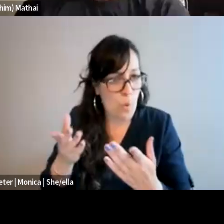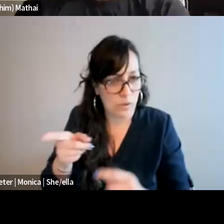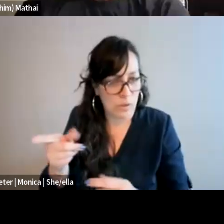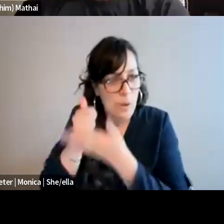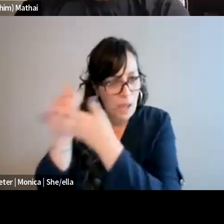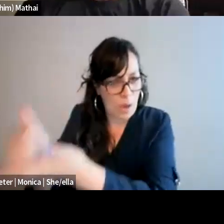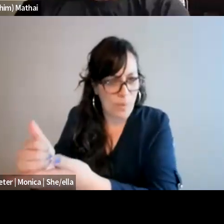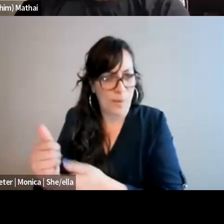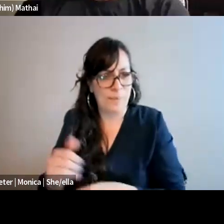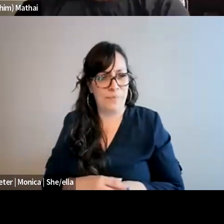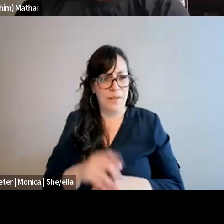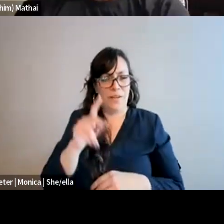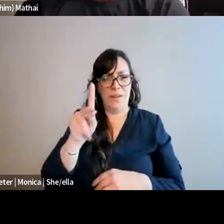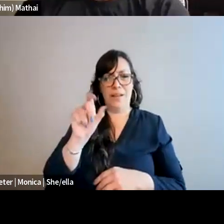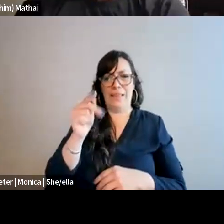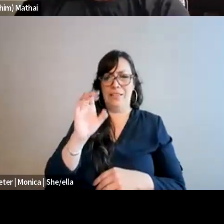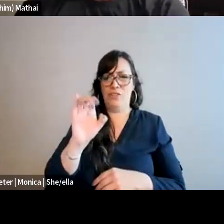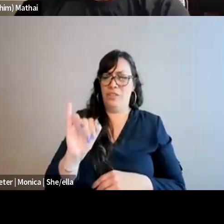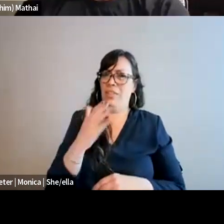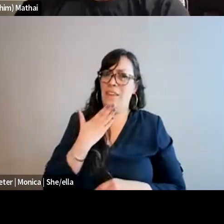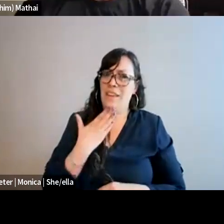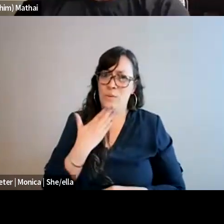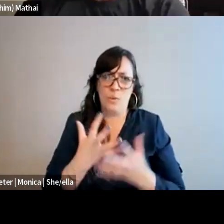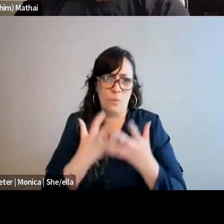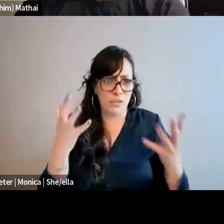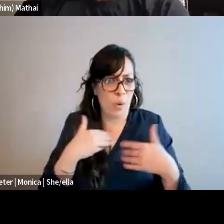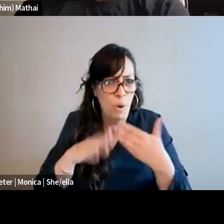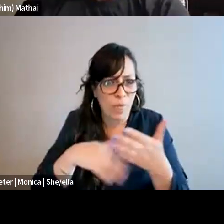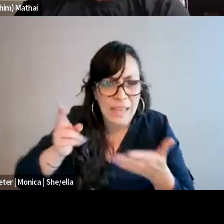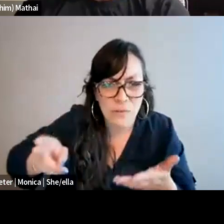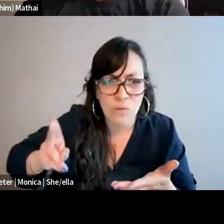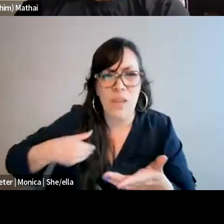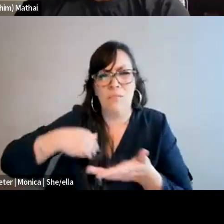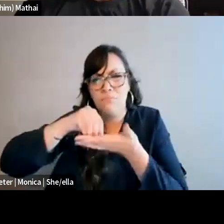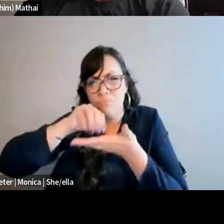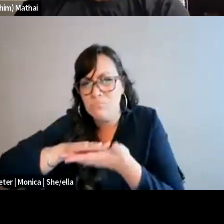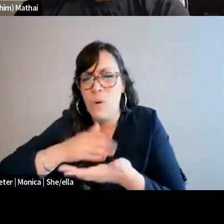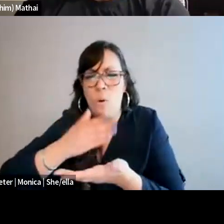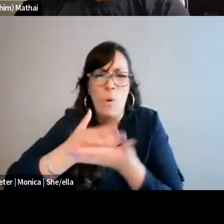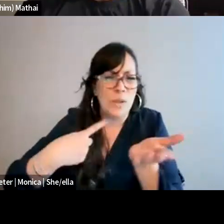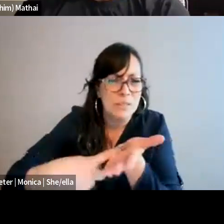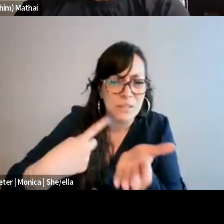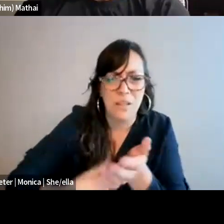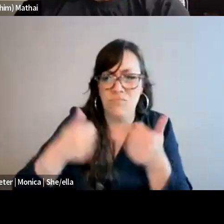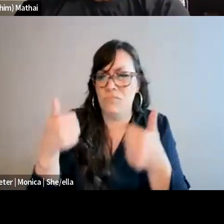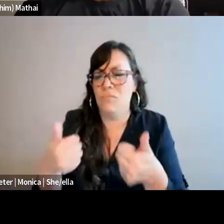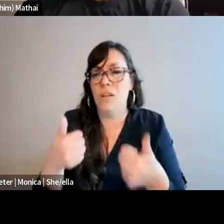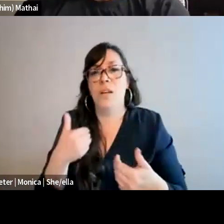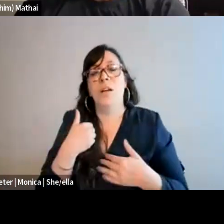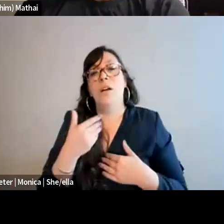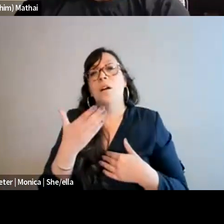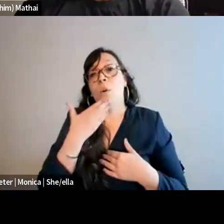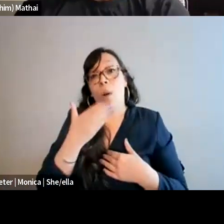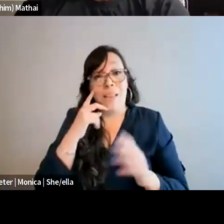Thank you. And everyone just did such a great job of setting the stage. I think what well-intentioned